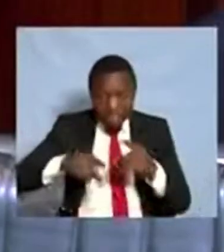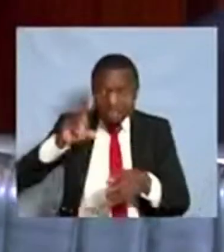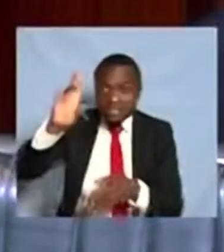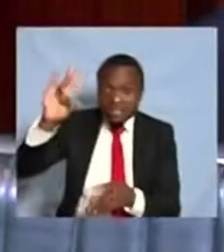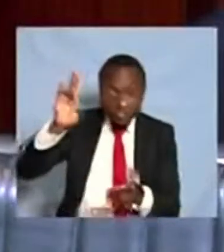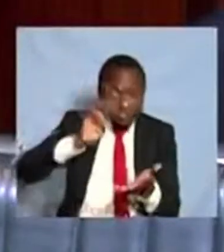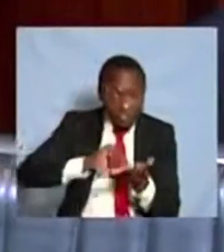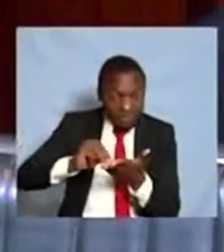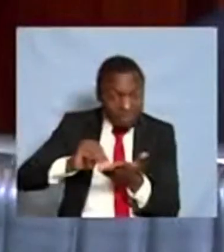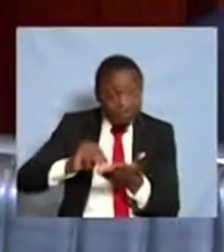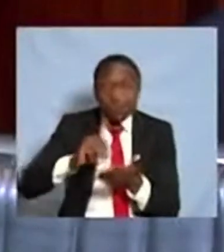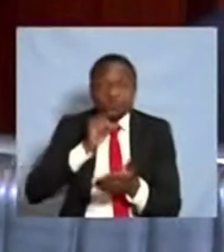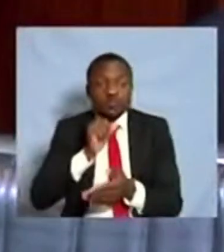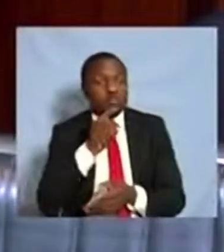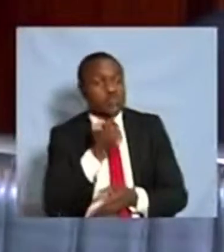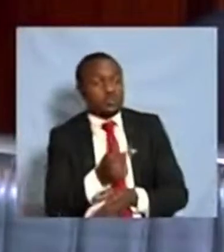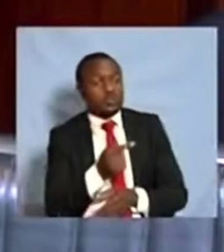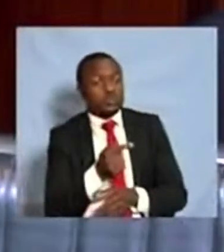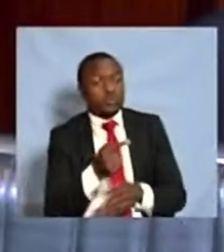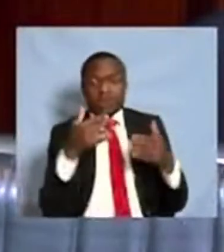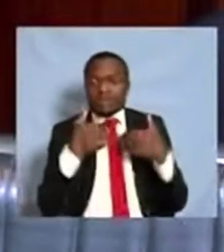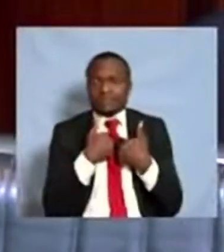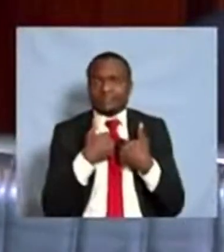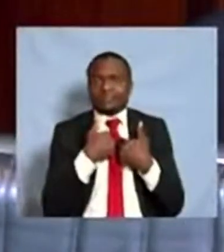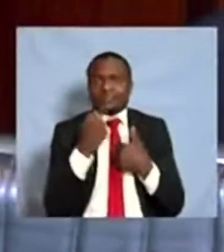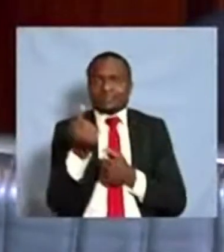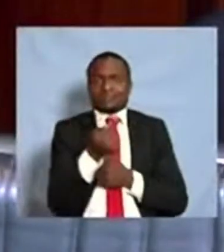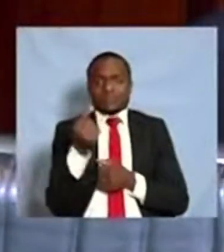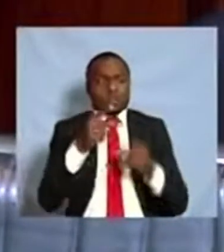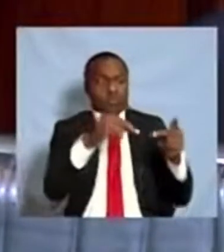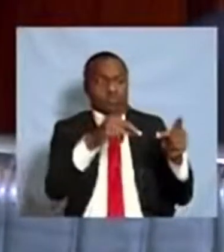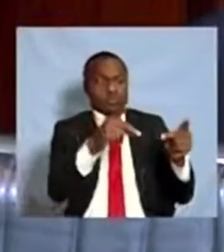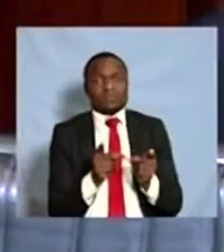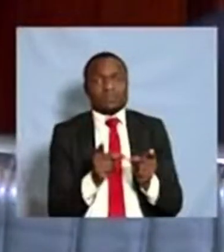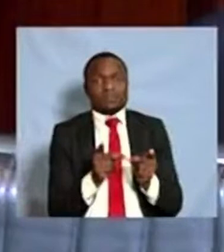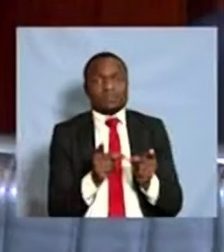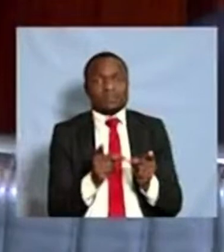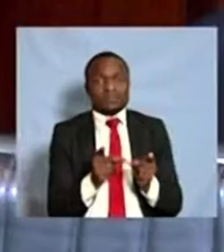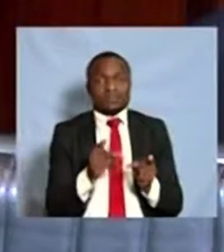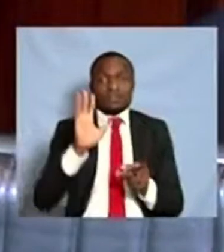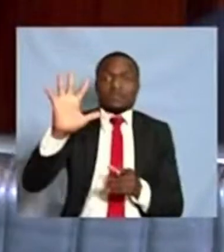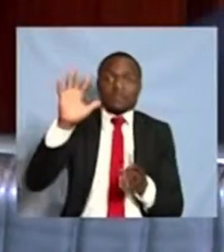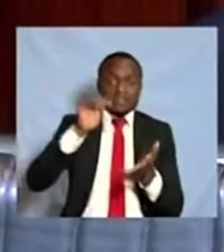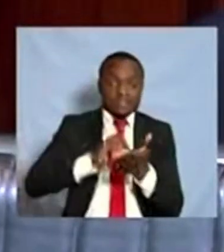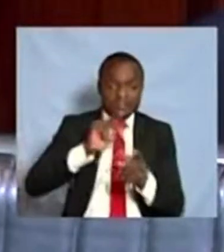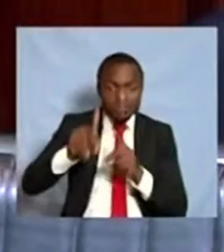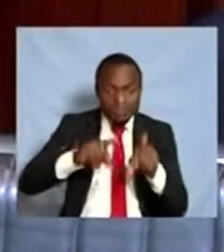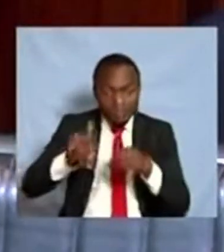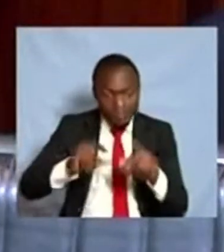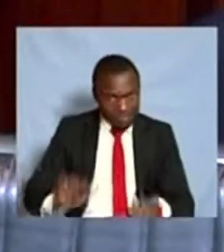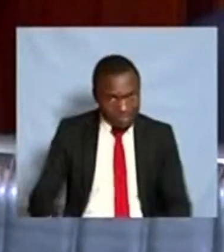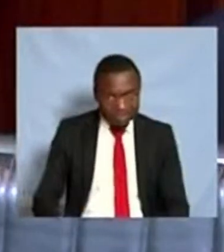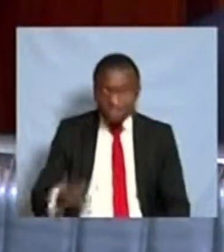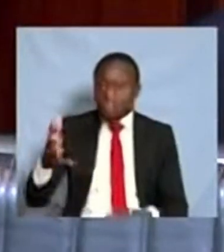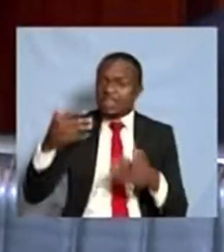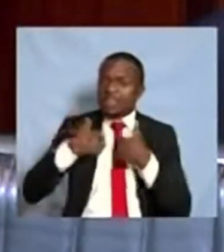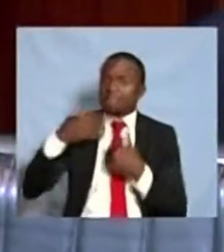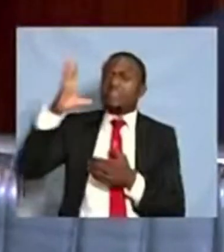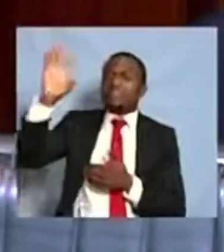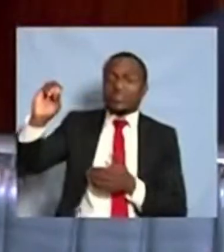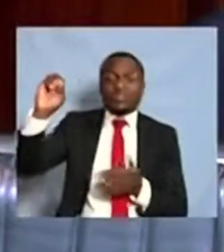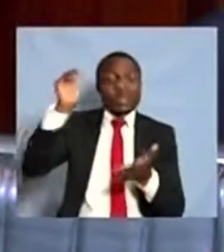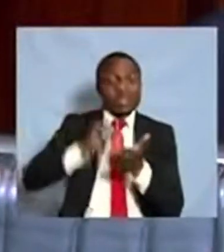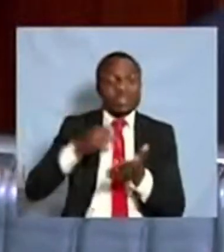million, instead of saying, no, we've only got a position for 5,000 people, then you have